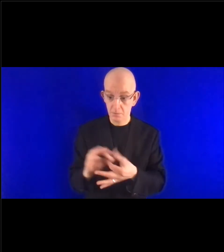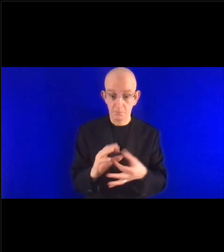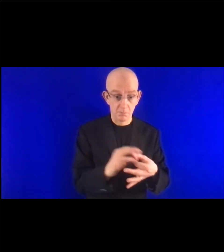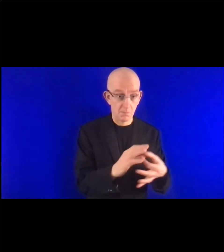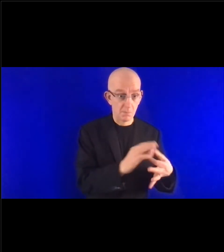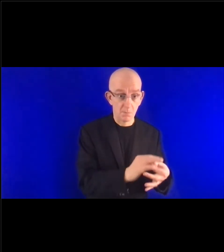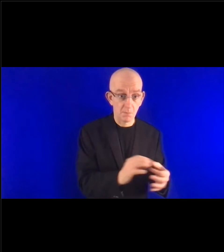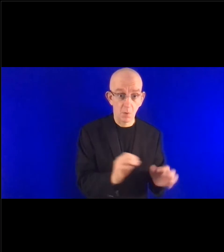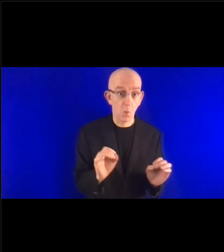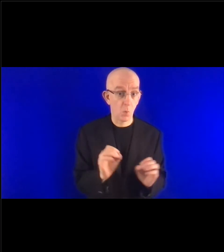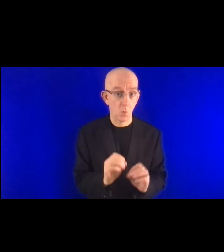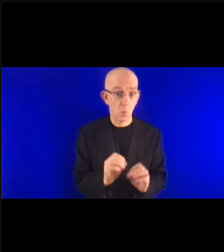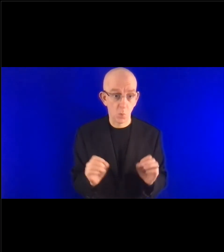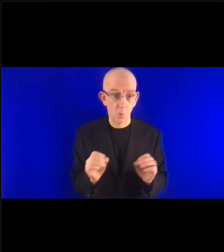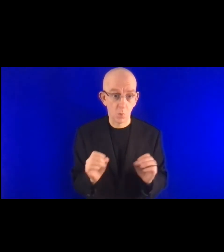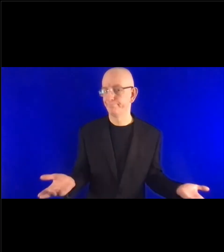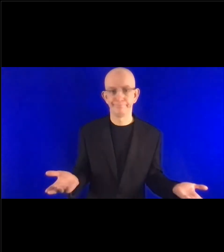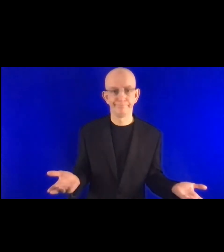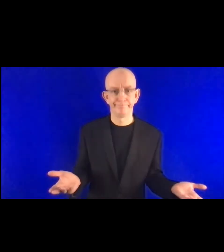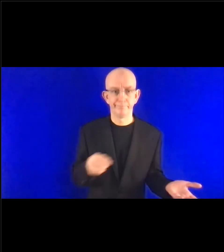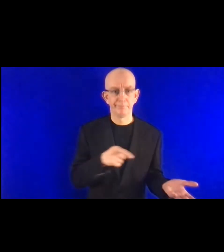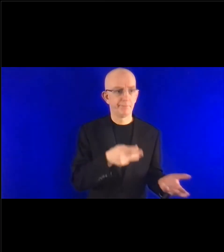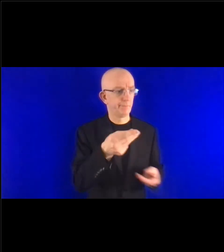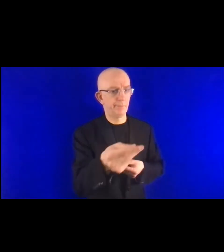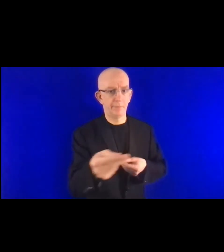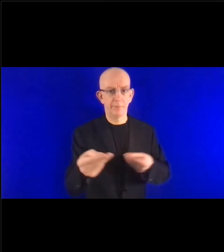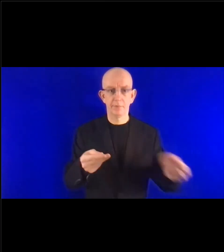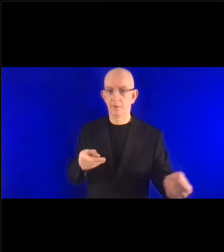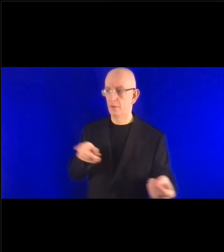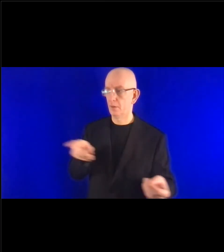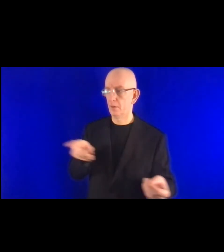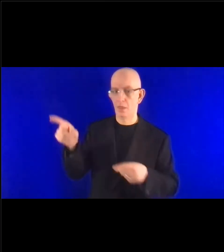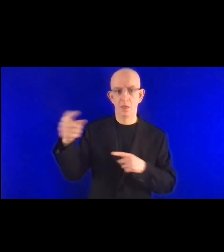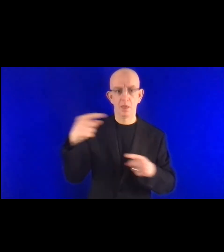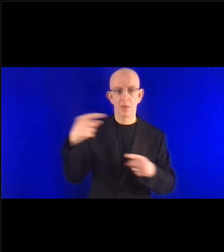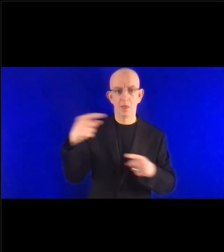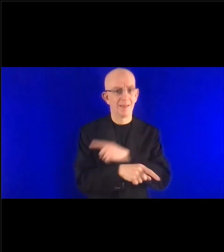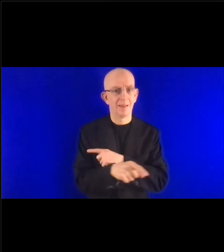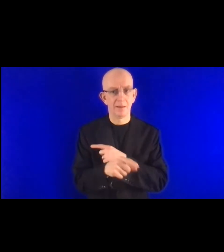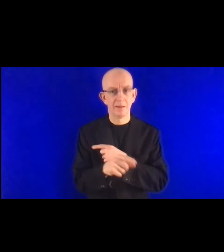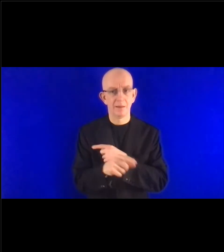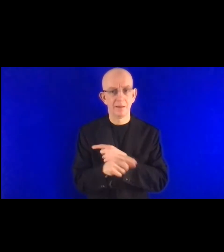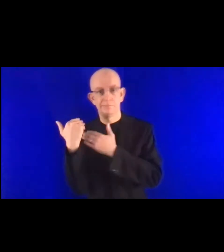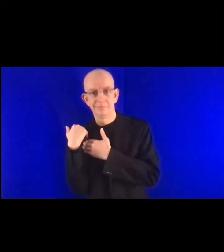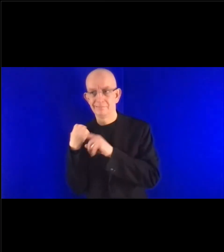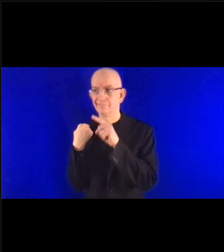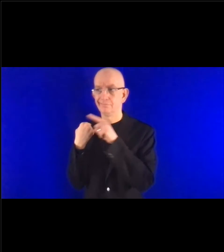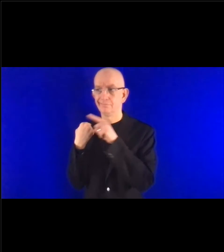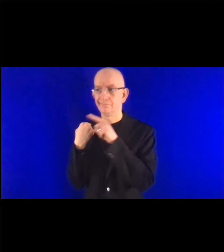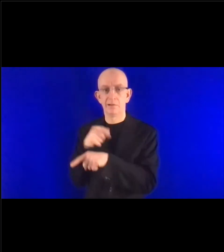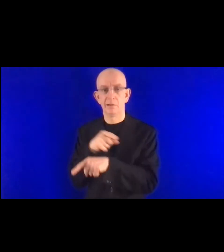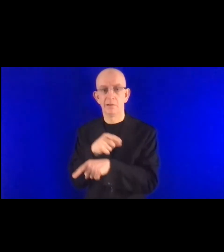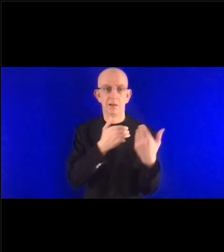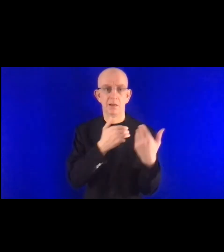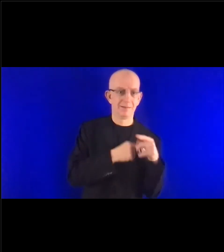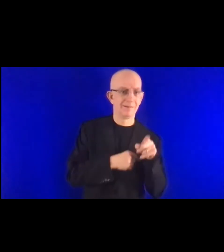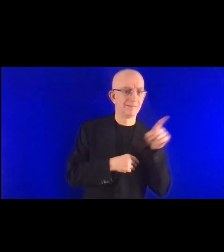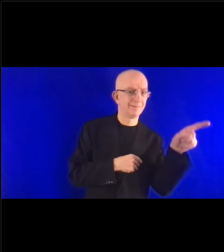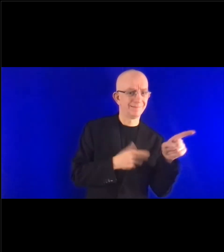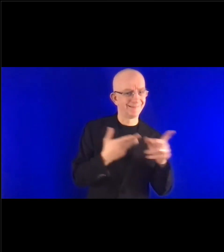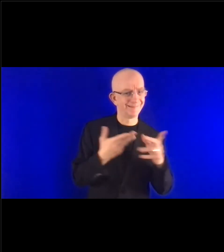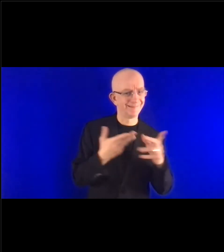departments' shoulders. A special role of in this regard is of WHO, and WHO can